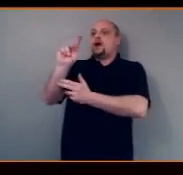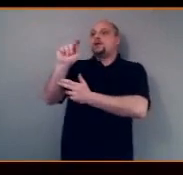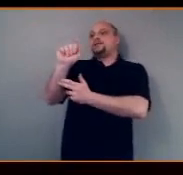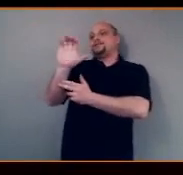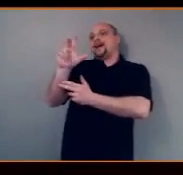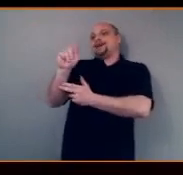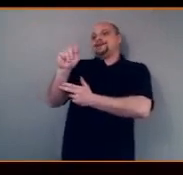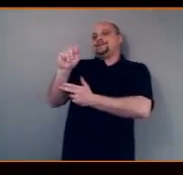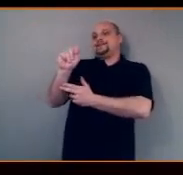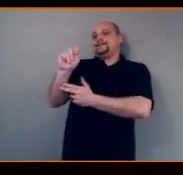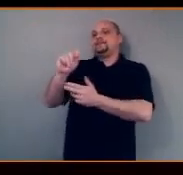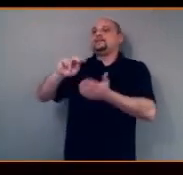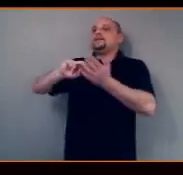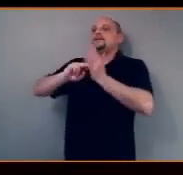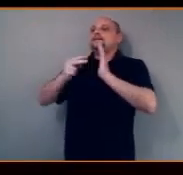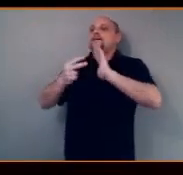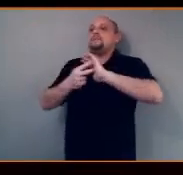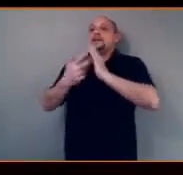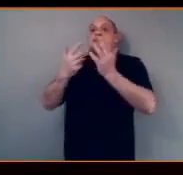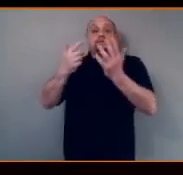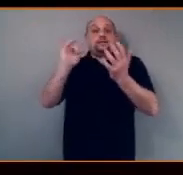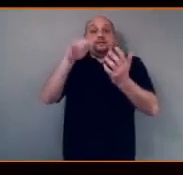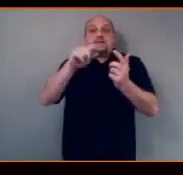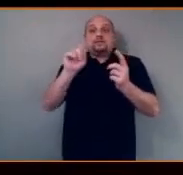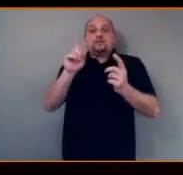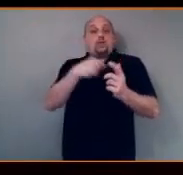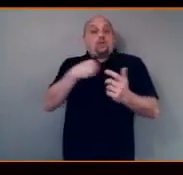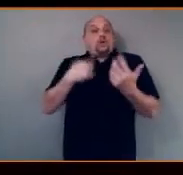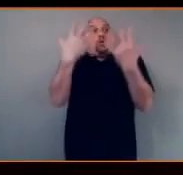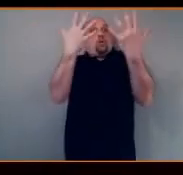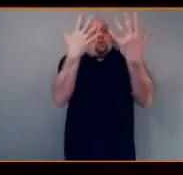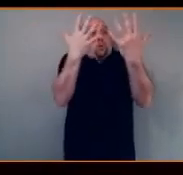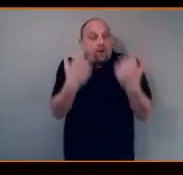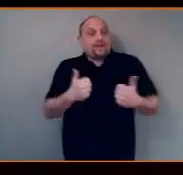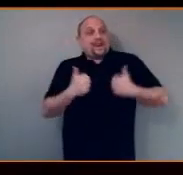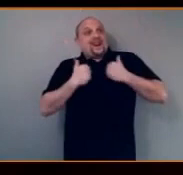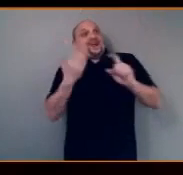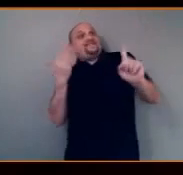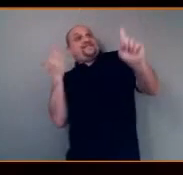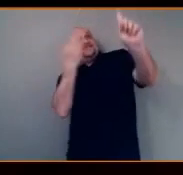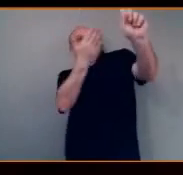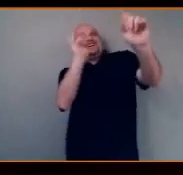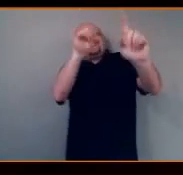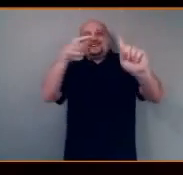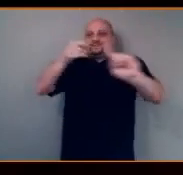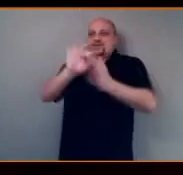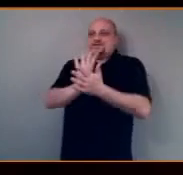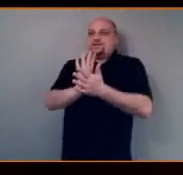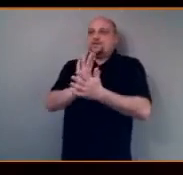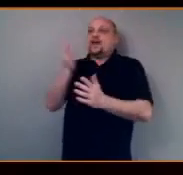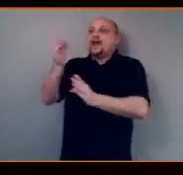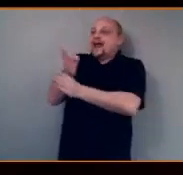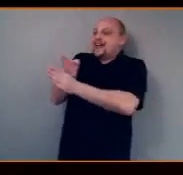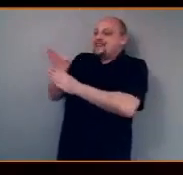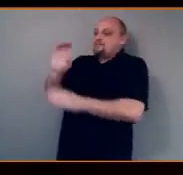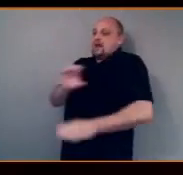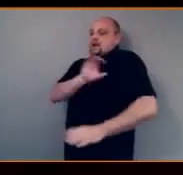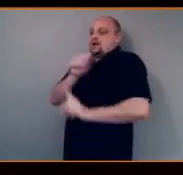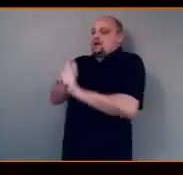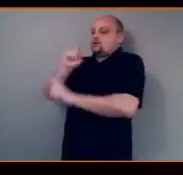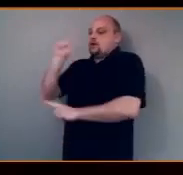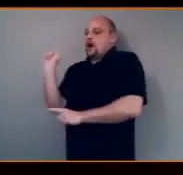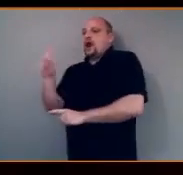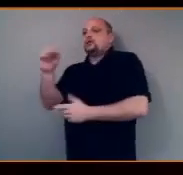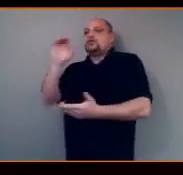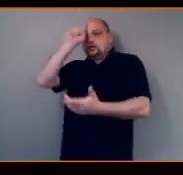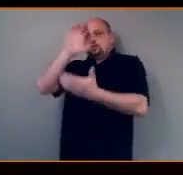wanting to be life out there. And in the movie, the main character was asked, do you believe in life outside of